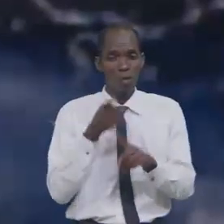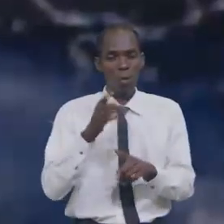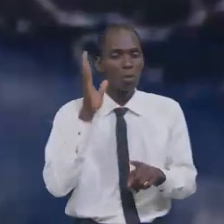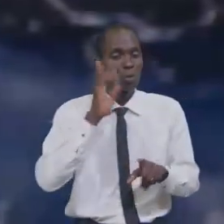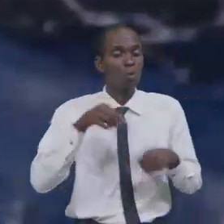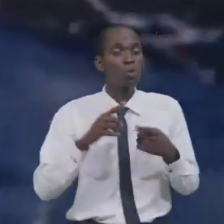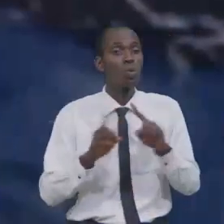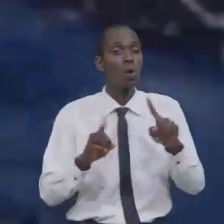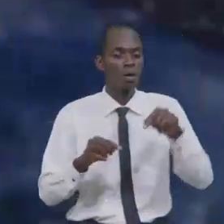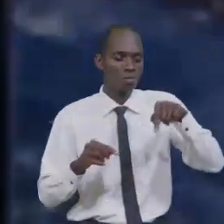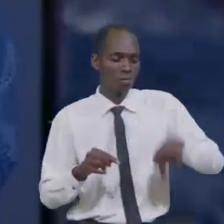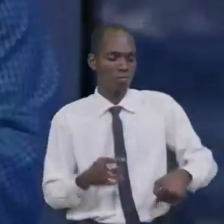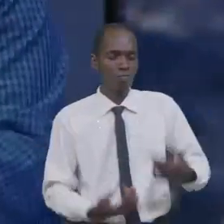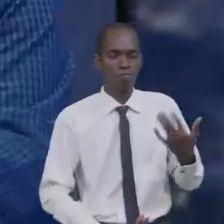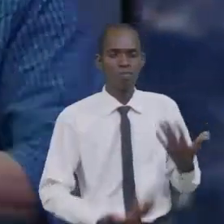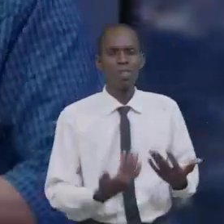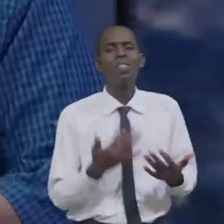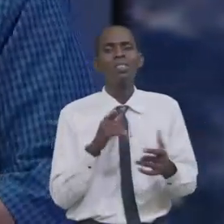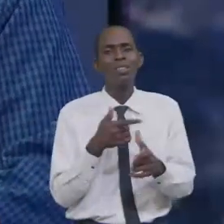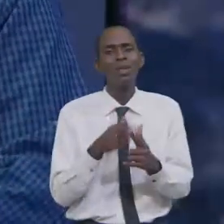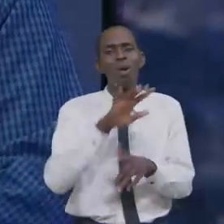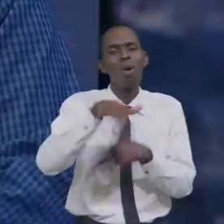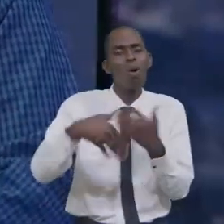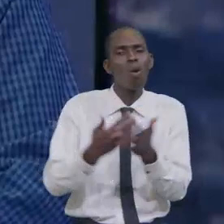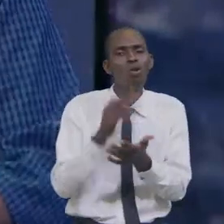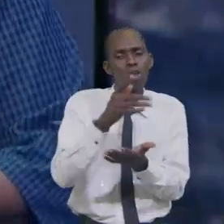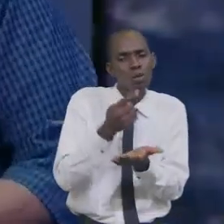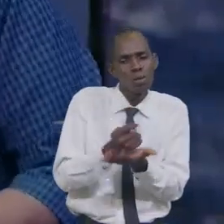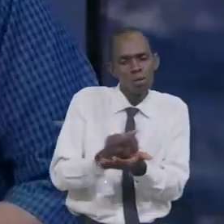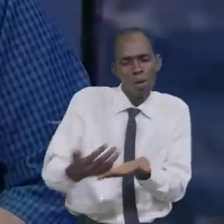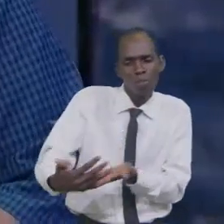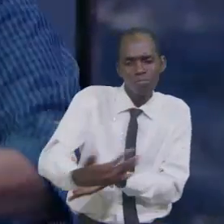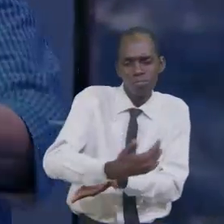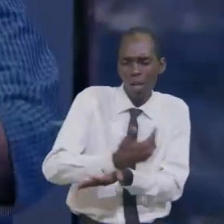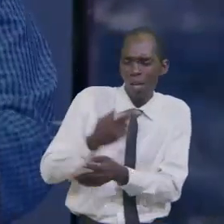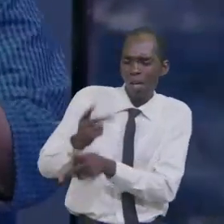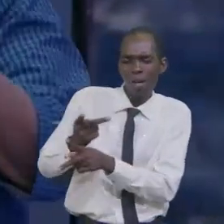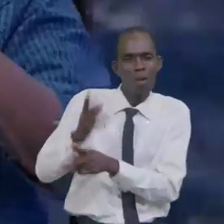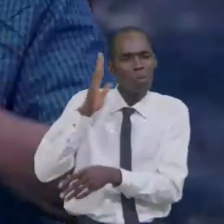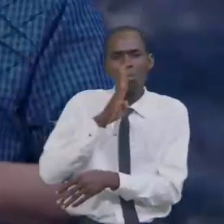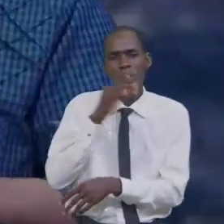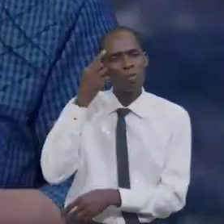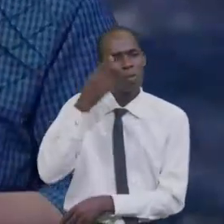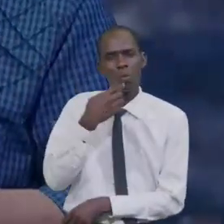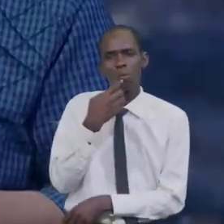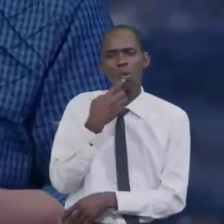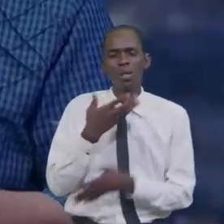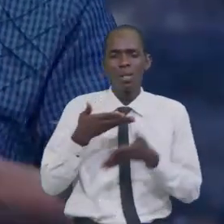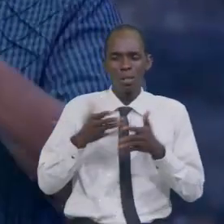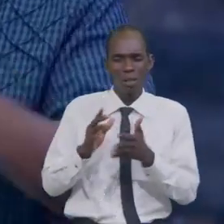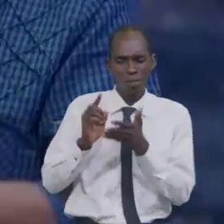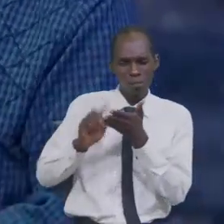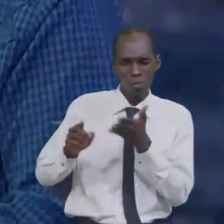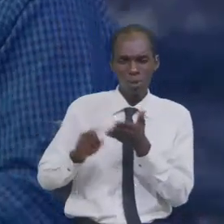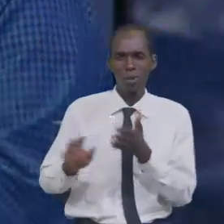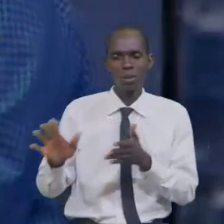side. Who shall those things be that you have taken up? Those are the people. Let's trace their lives of